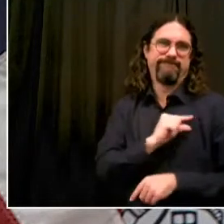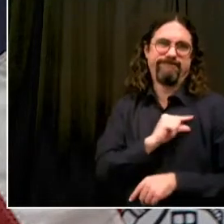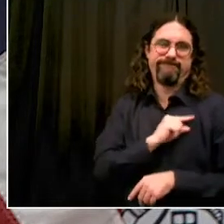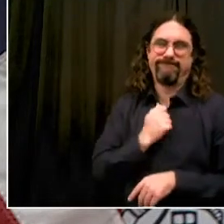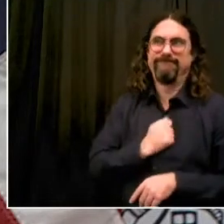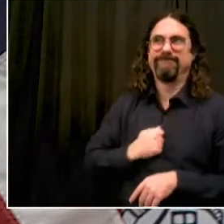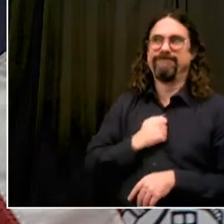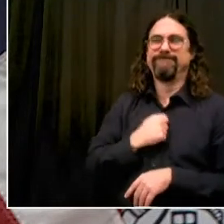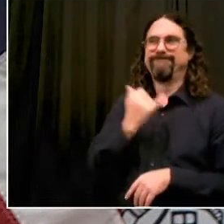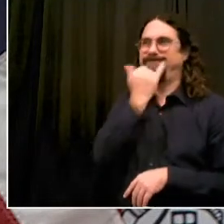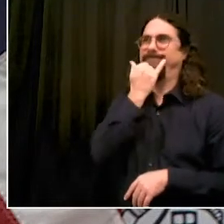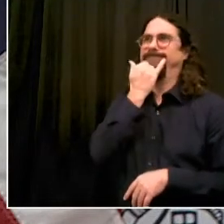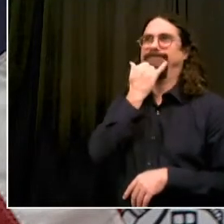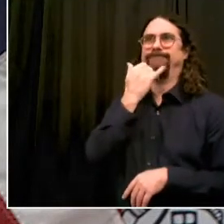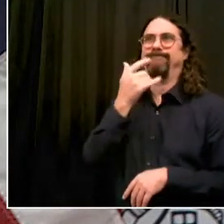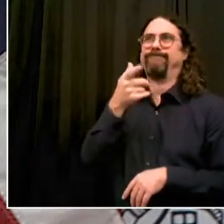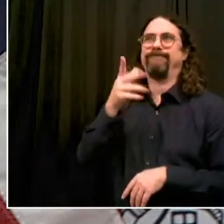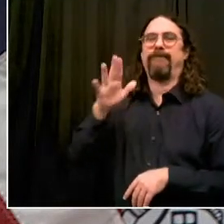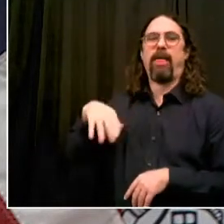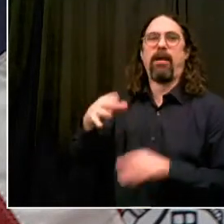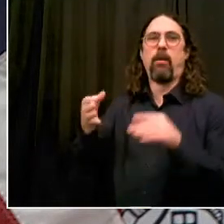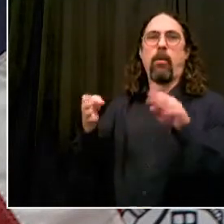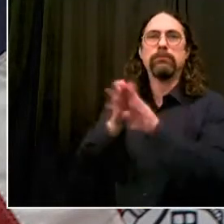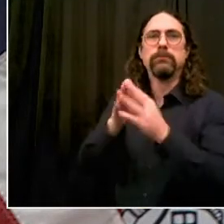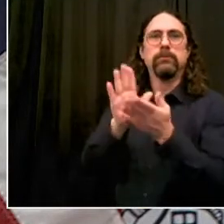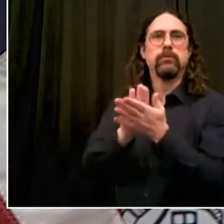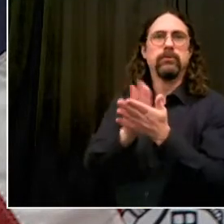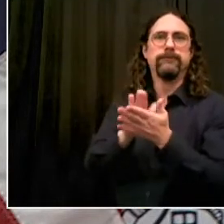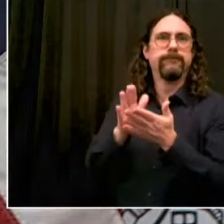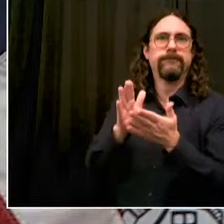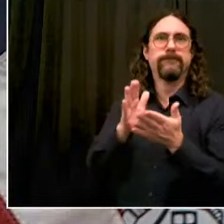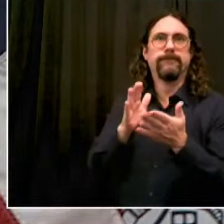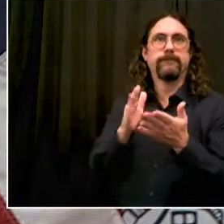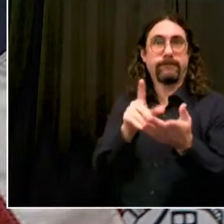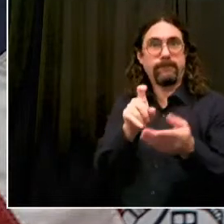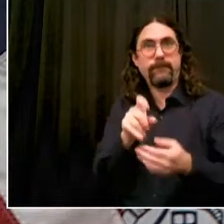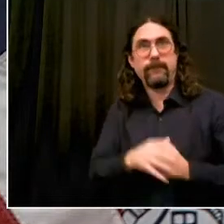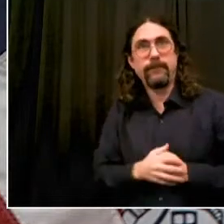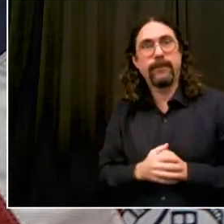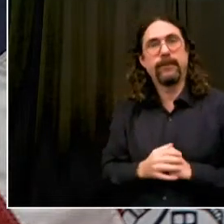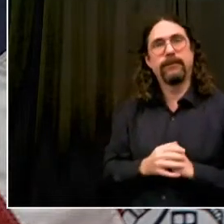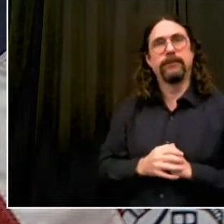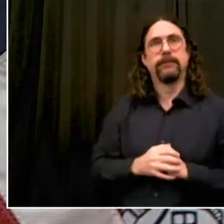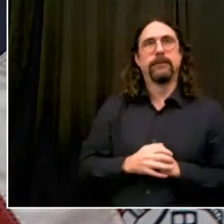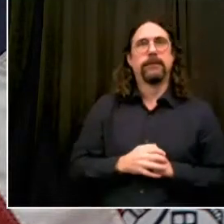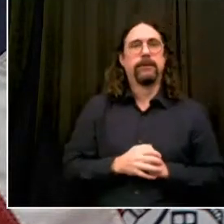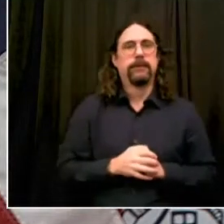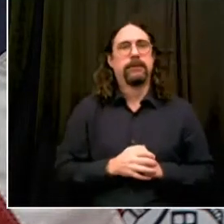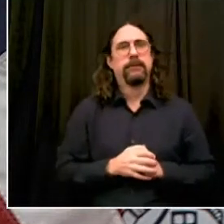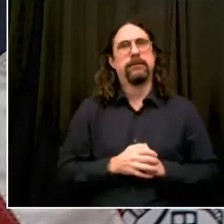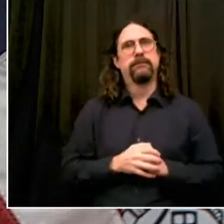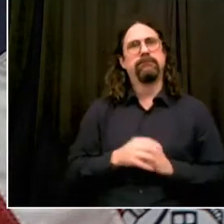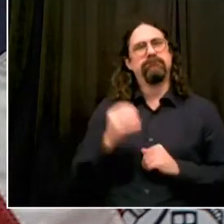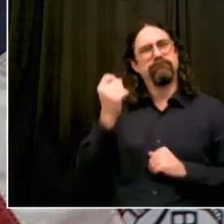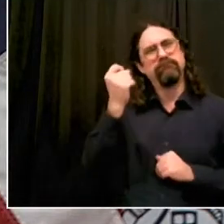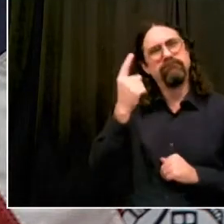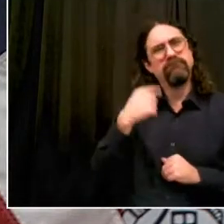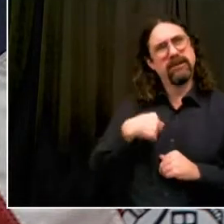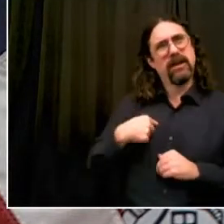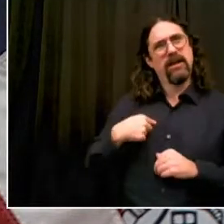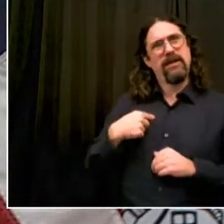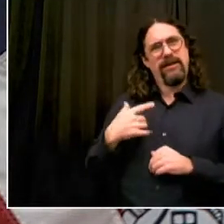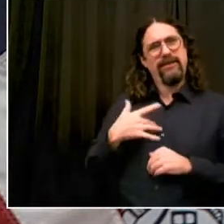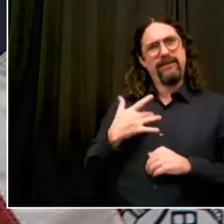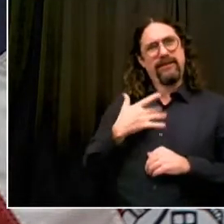it. But I felt we had to keep the commitment we made and we had to come up with something new. And it took a lot of work to